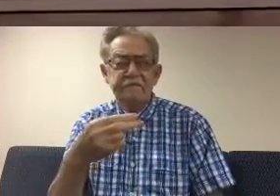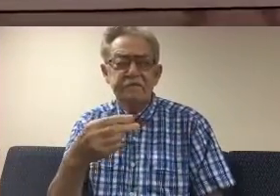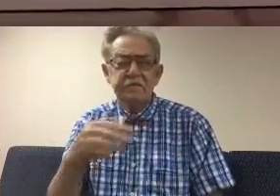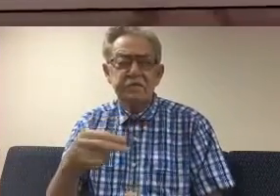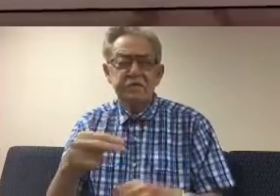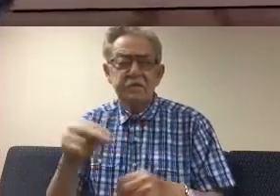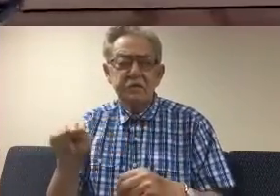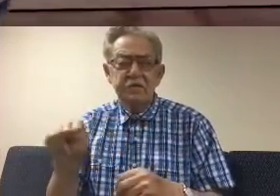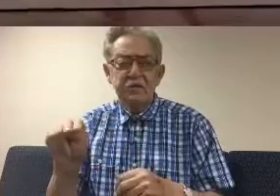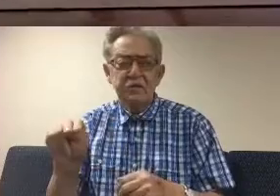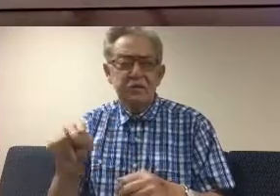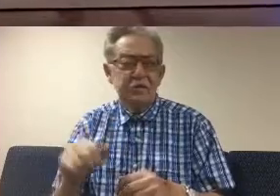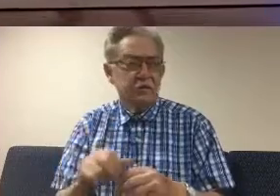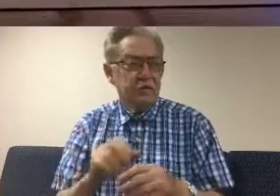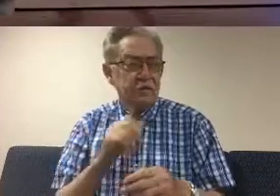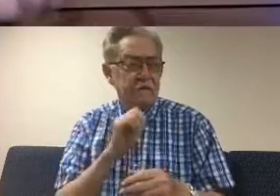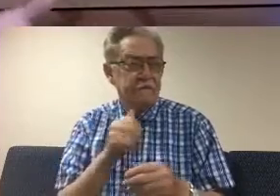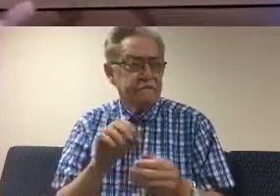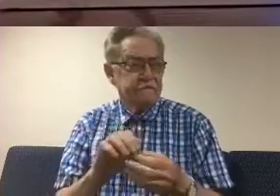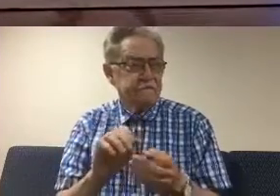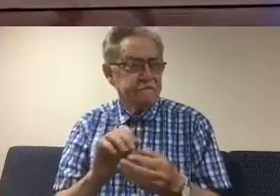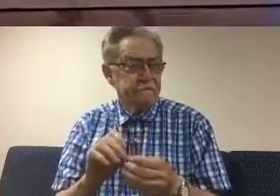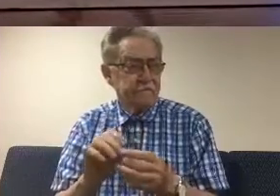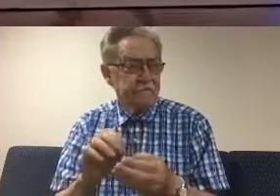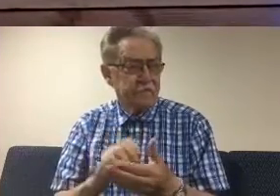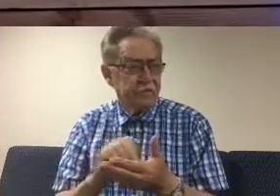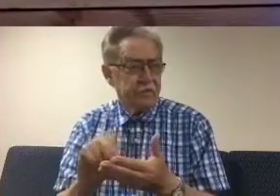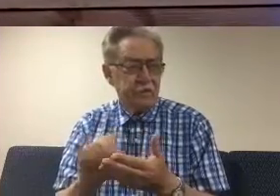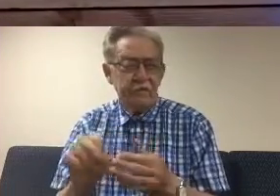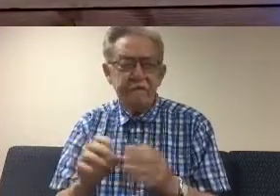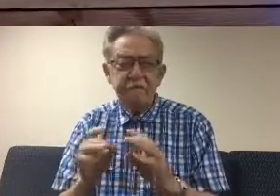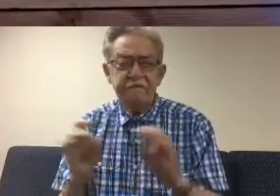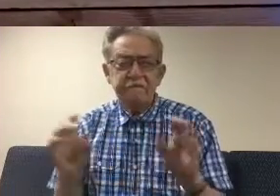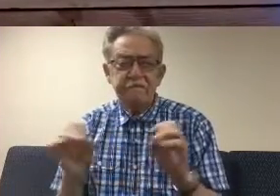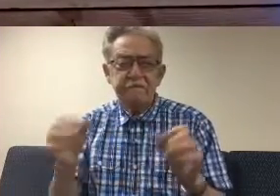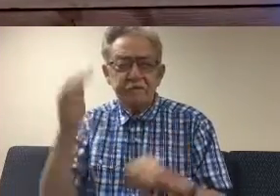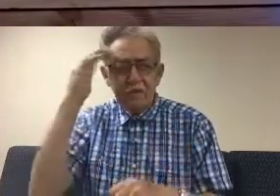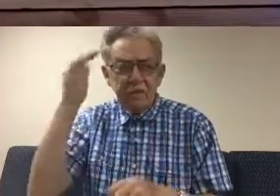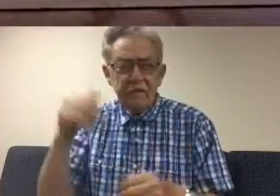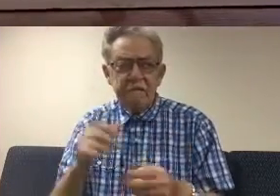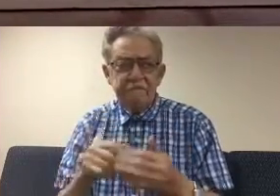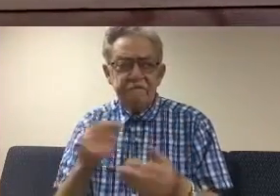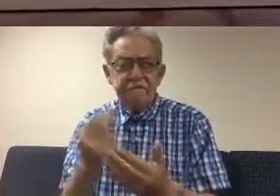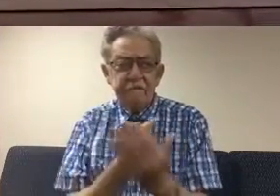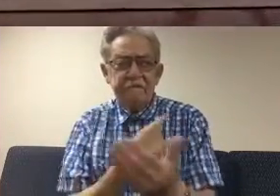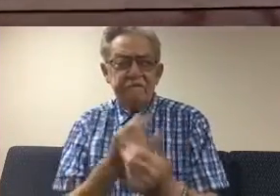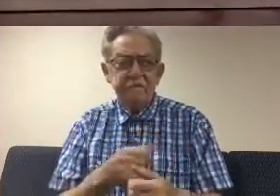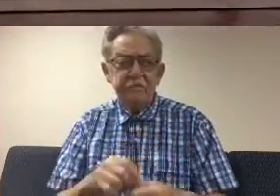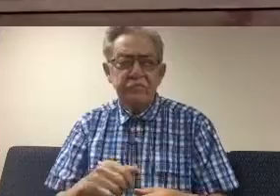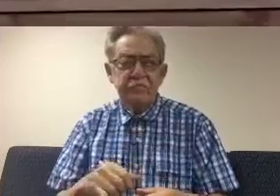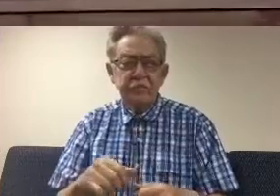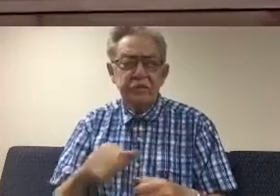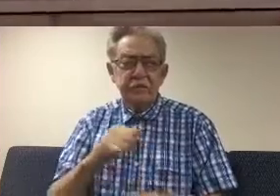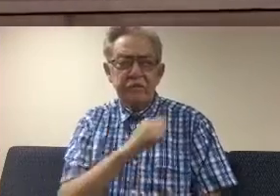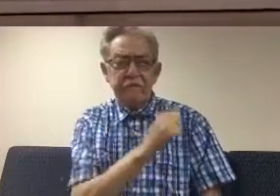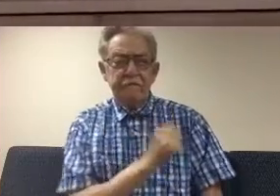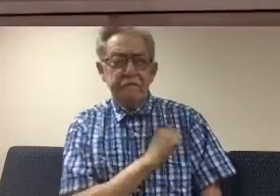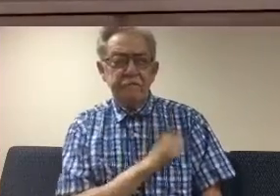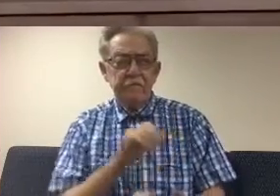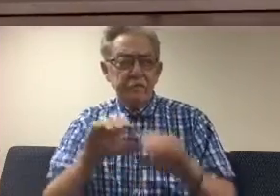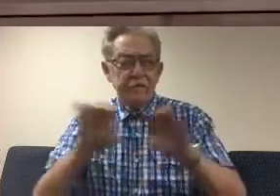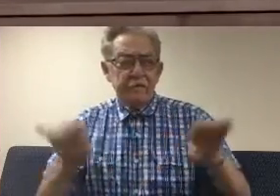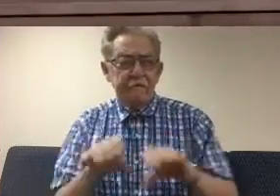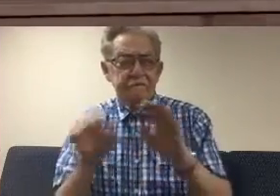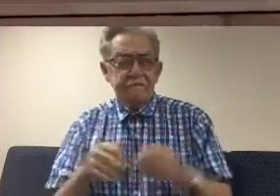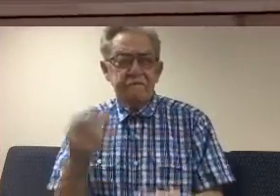written this story if we had only known them in the gospel accounts. The attitudes and the actions that